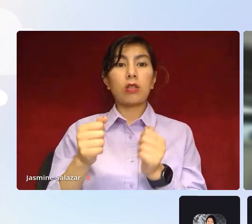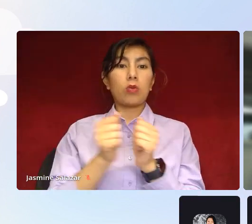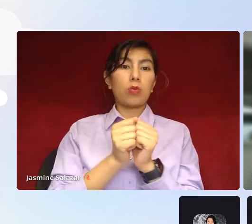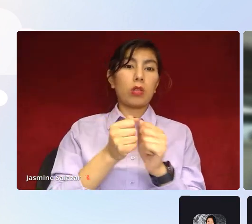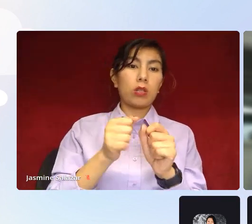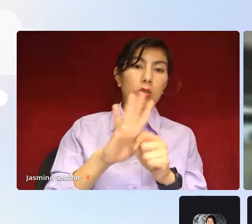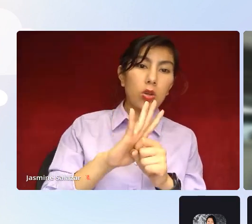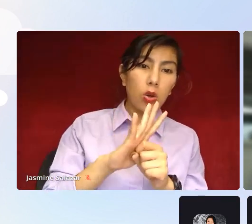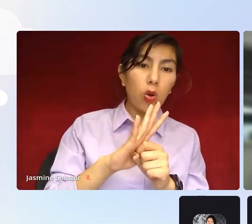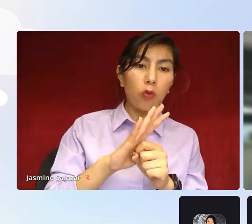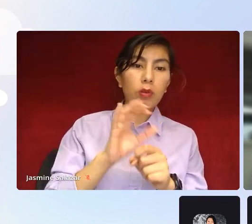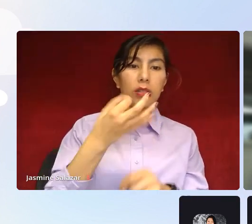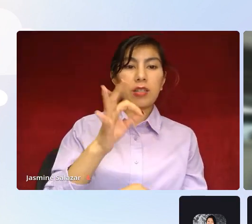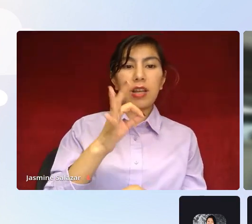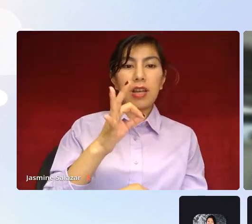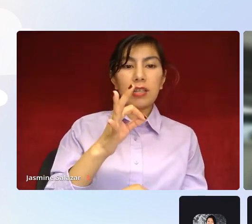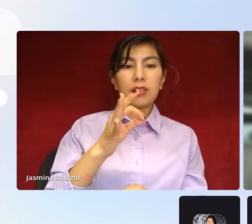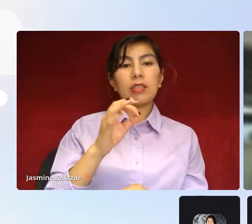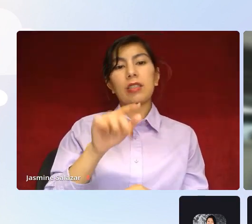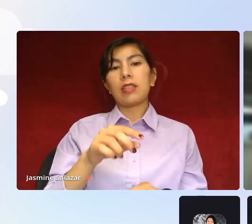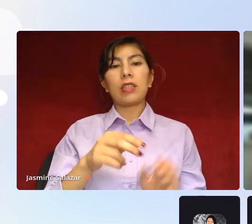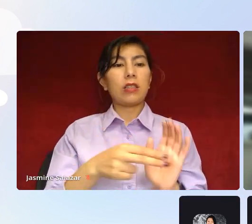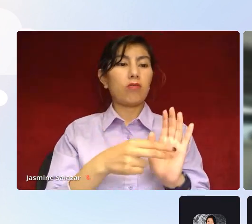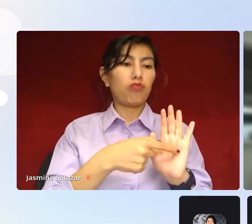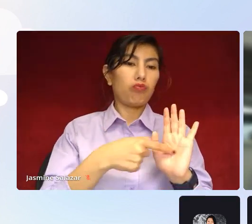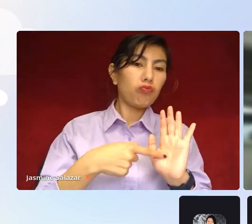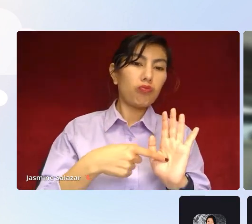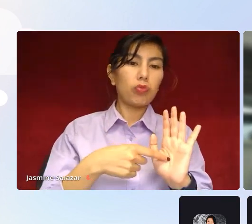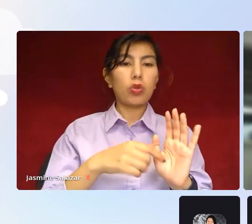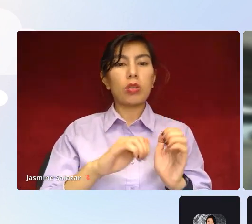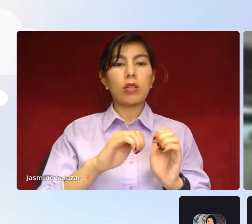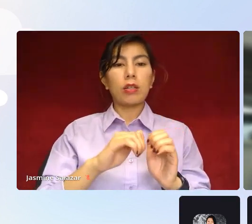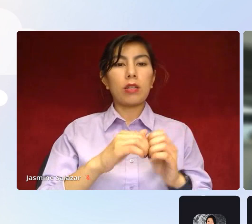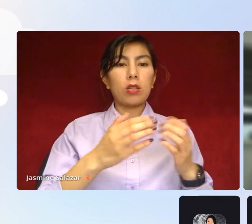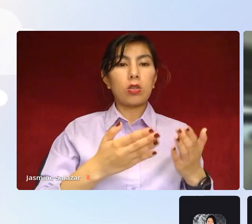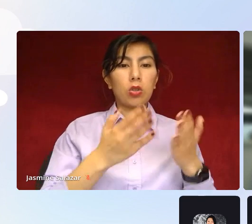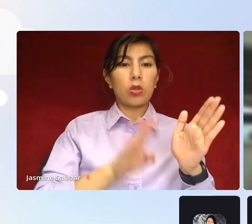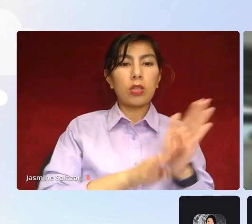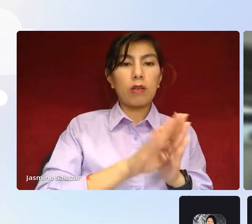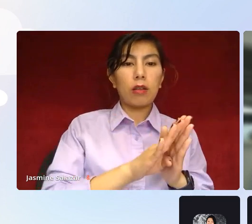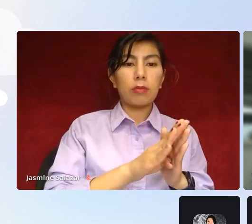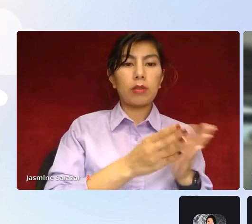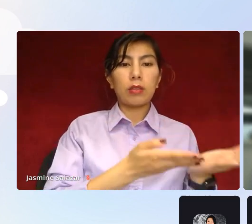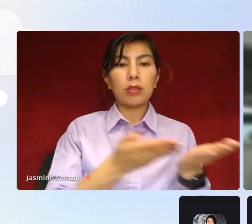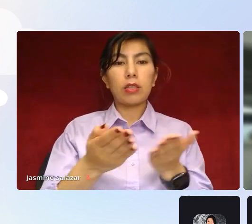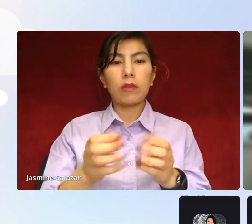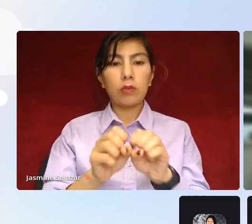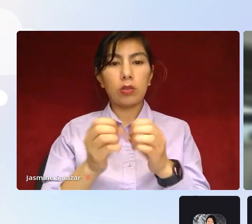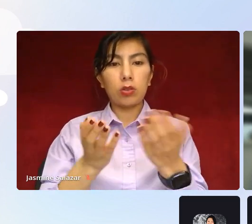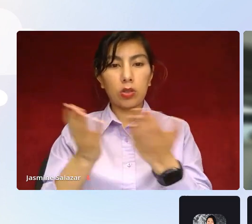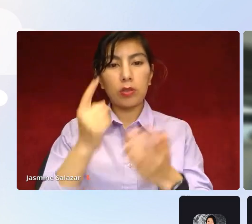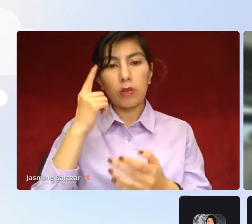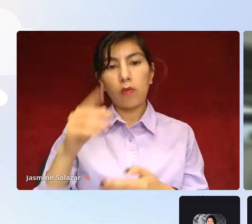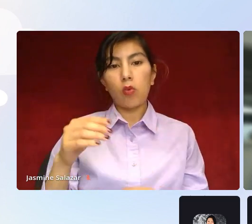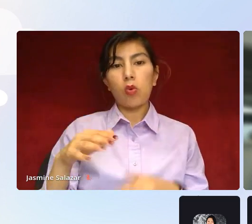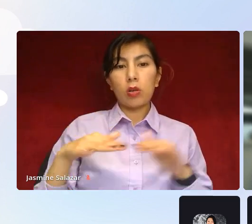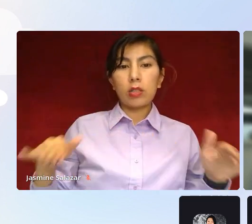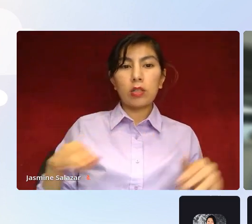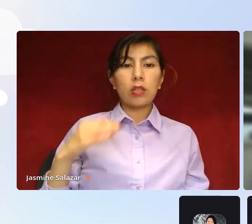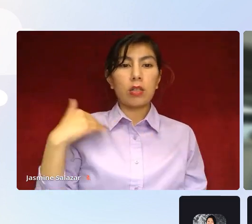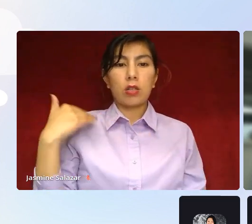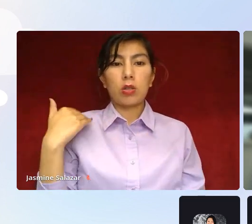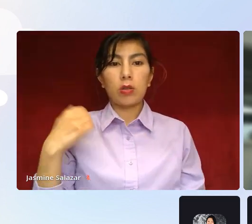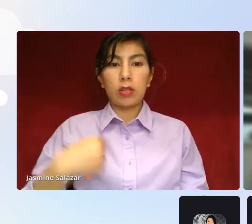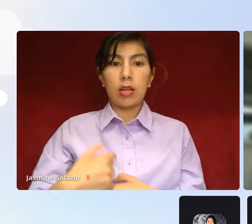pandemic underscored the importance of designing, developing, and delivering services for children and youth who experience mental health